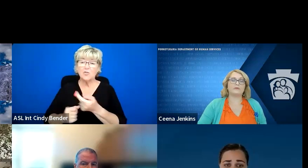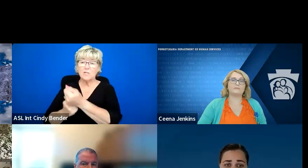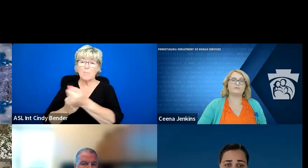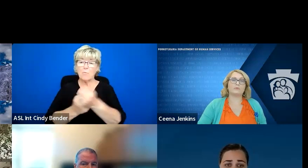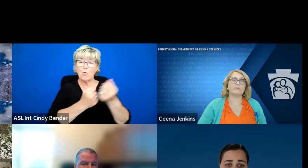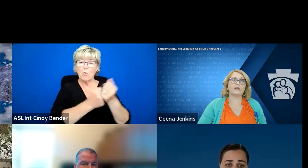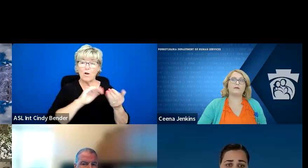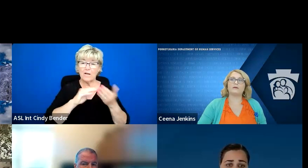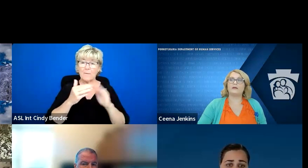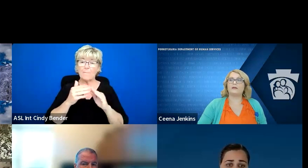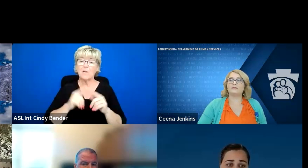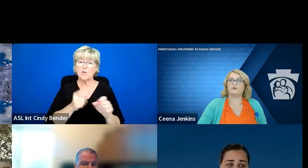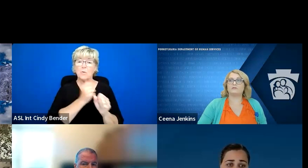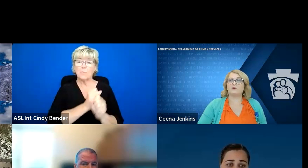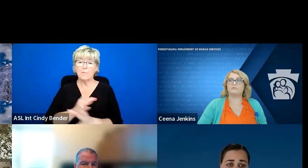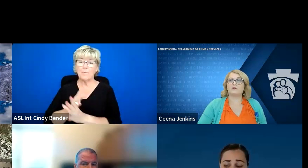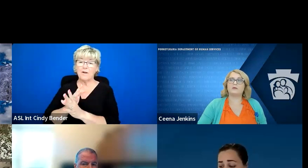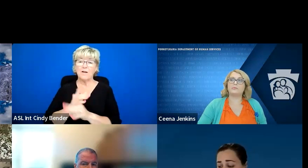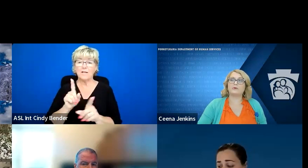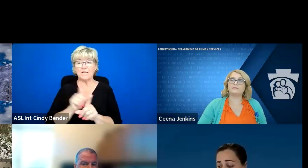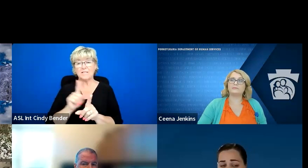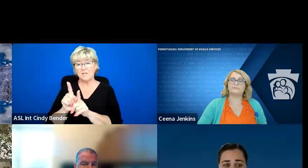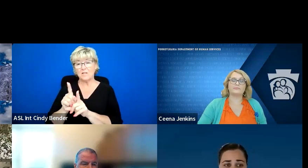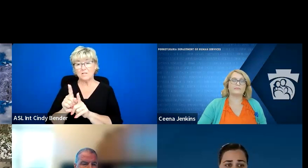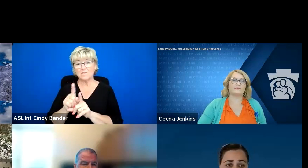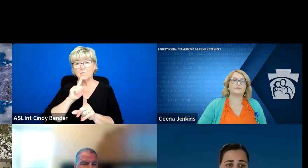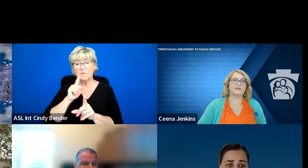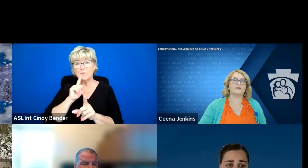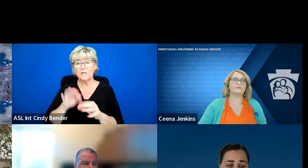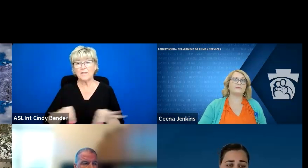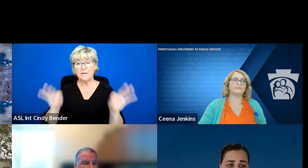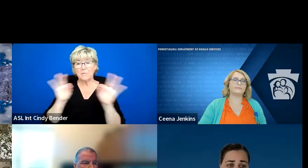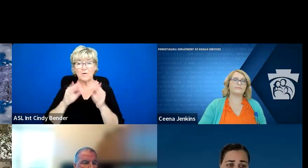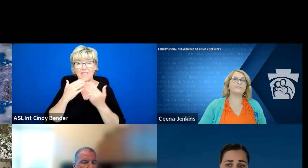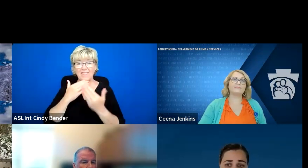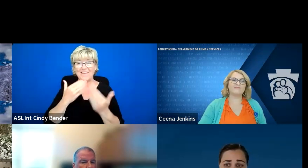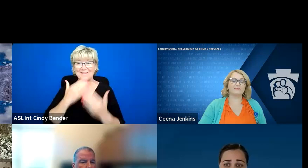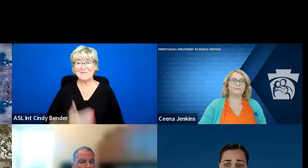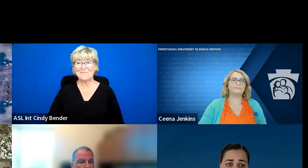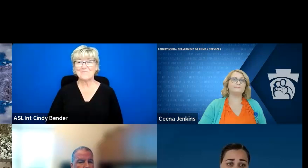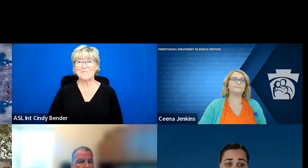and helping them to prepare is also really important. Thank you.